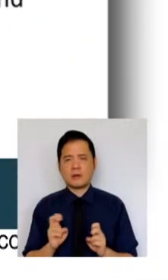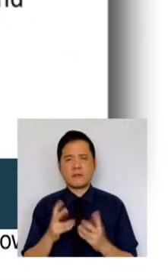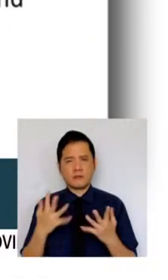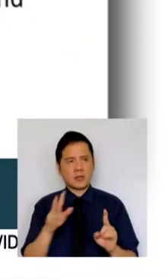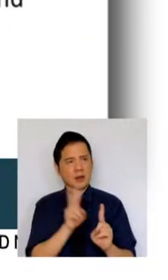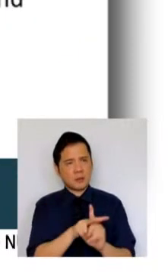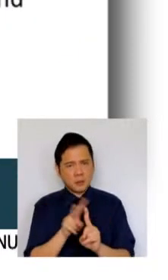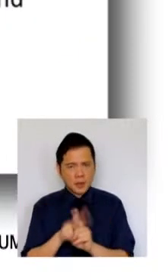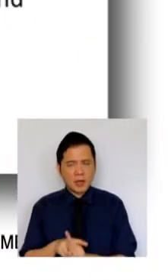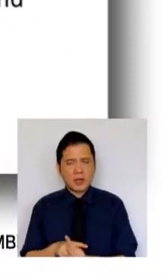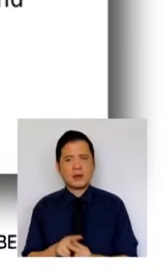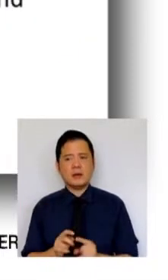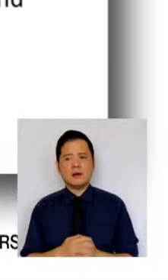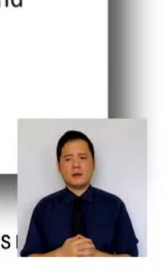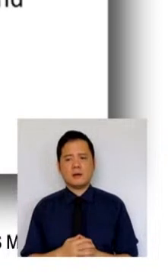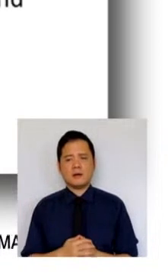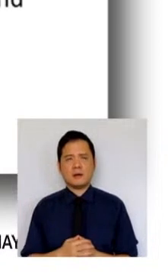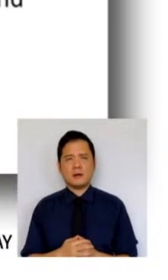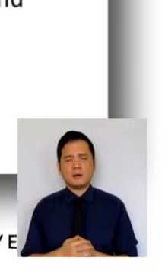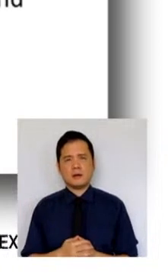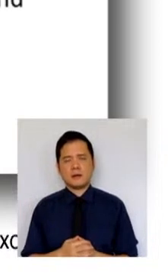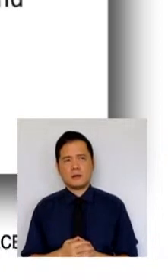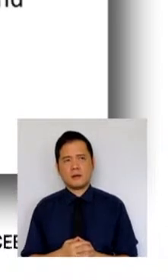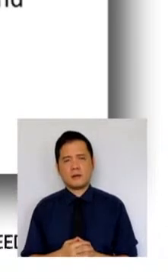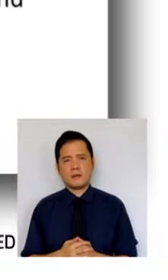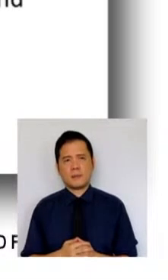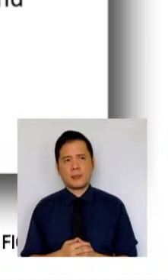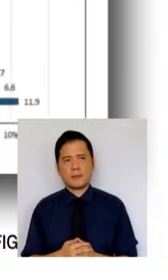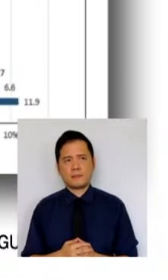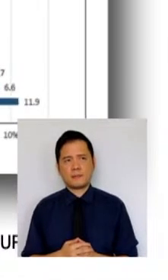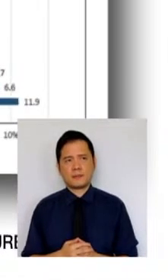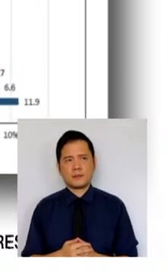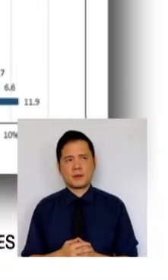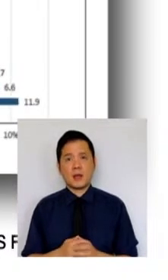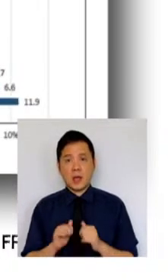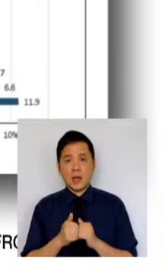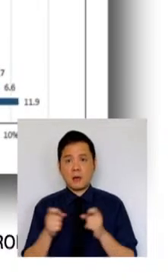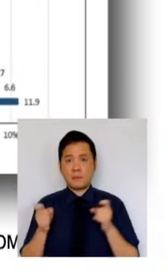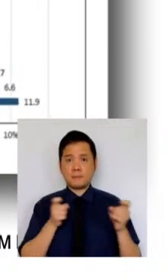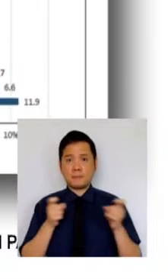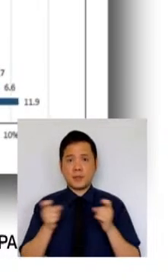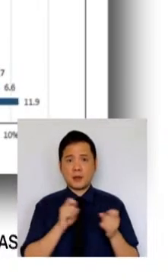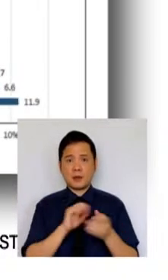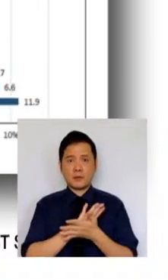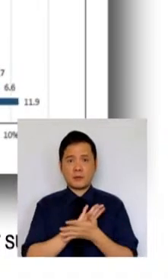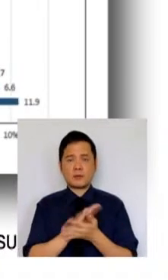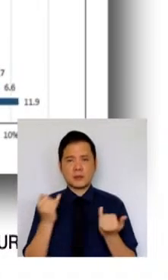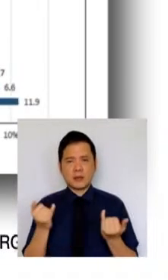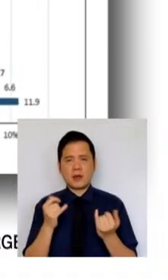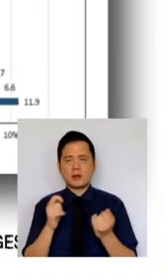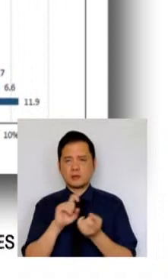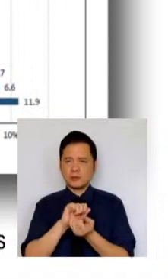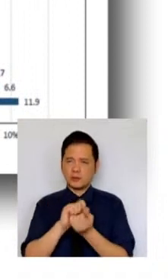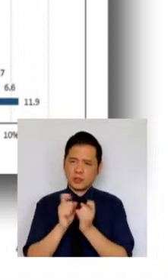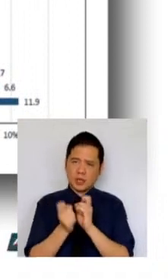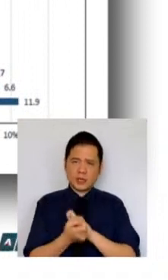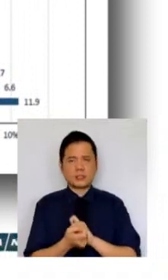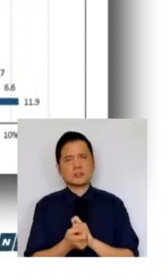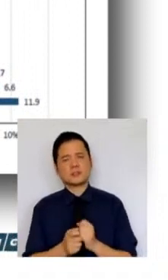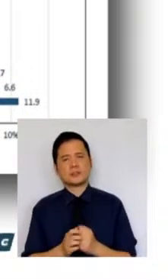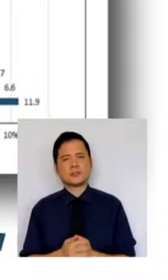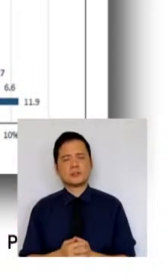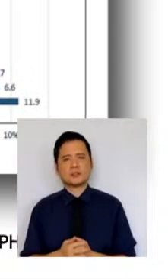What we notice that the way we respond to the crisis now has evolved, and